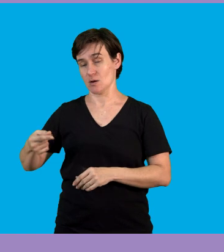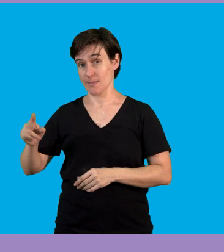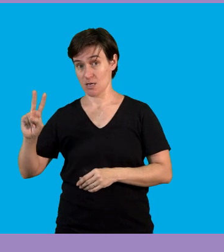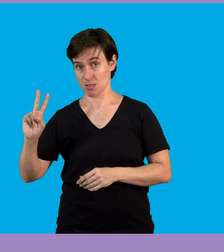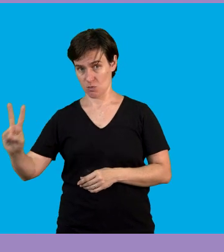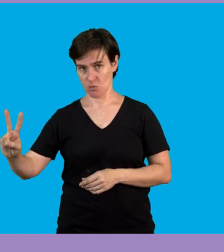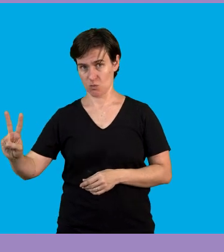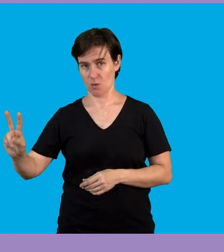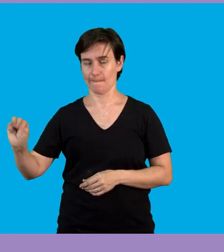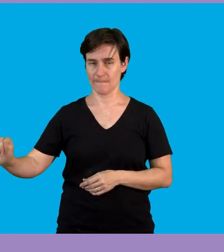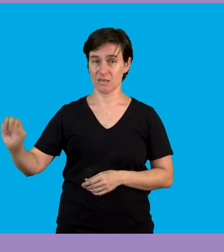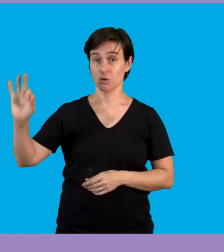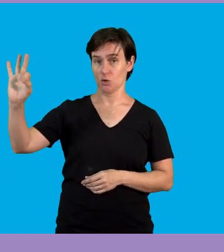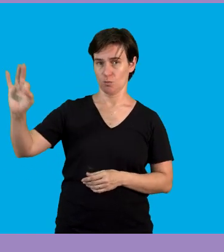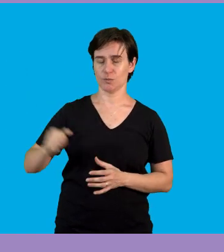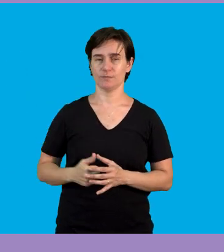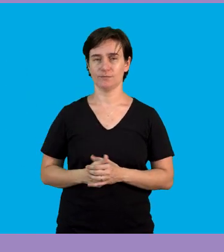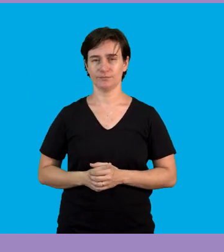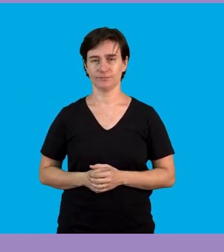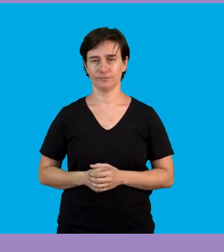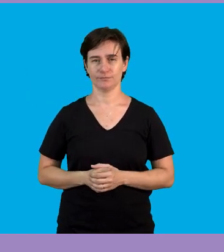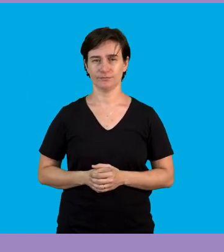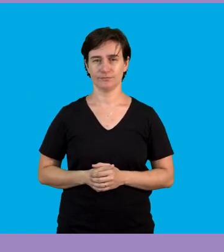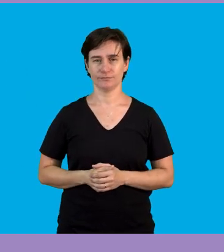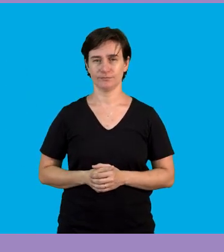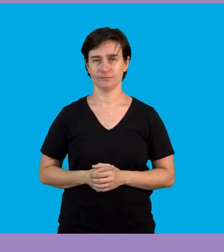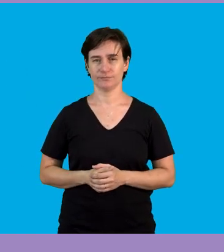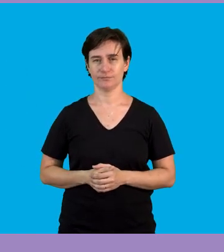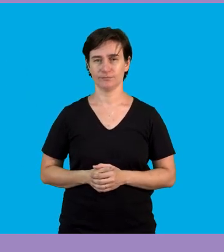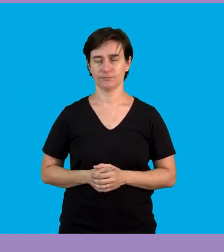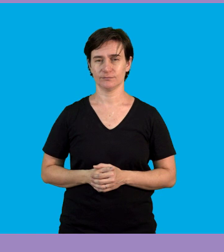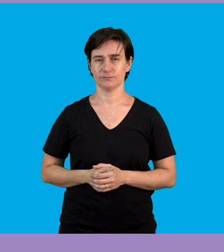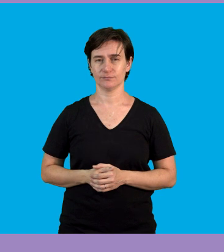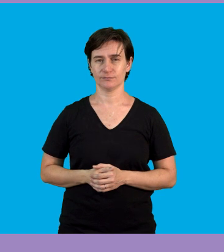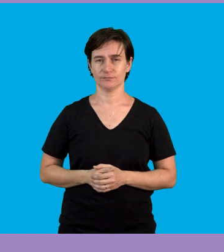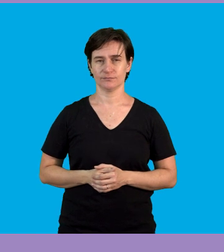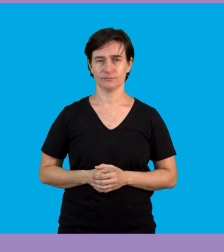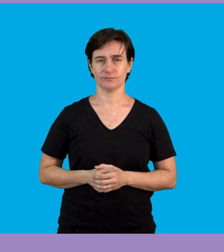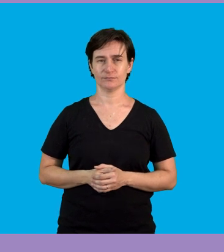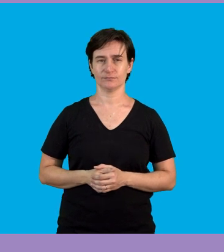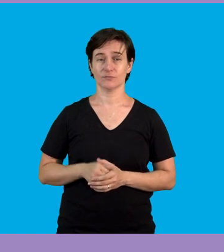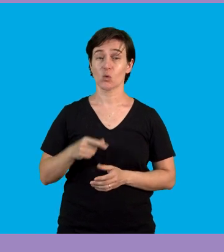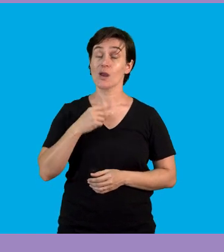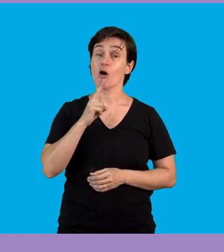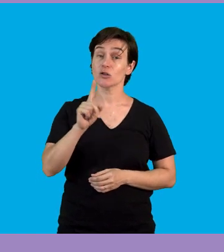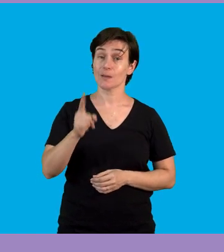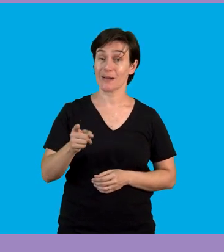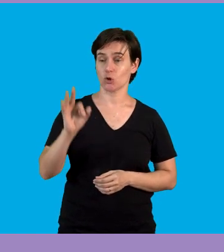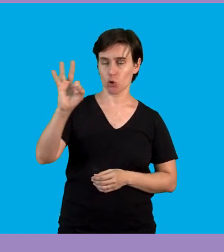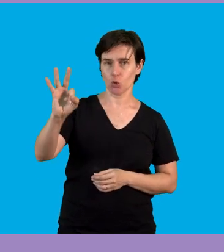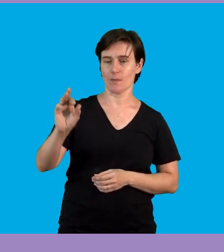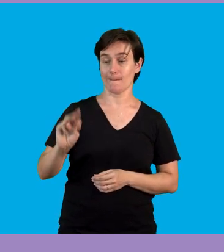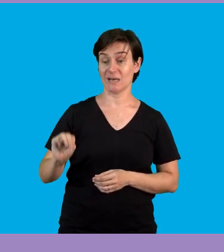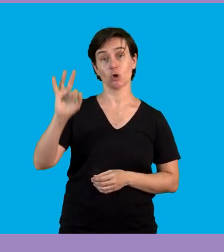4,019,2 meters cubed. And of course, our answer is cubed because there we have a